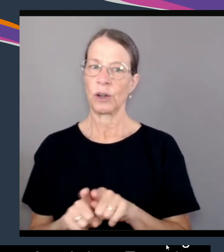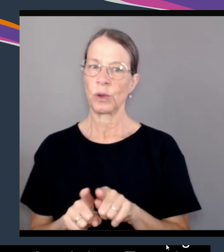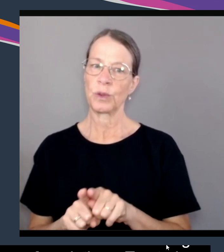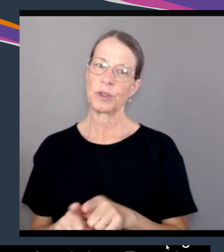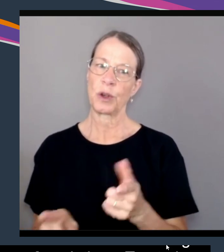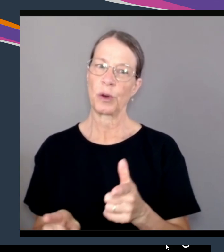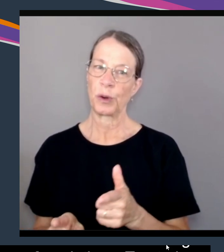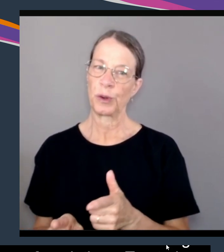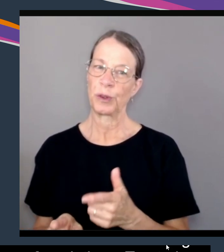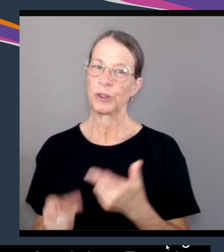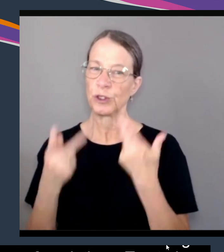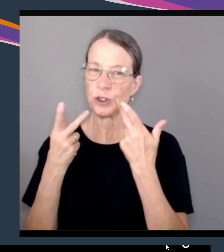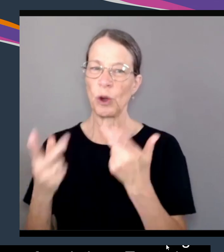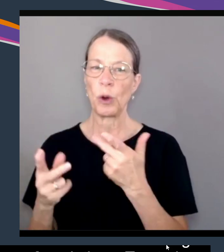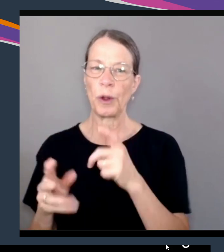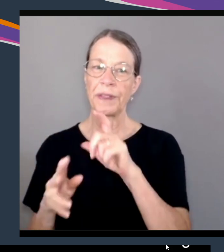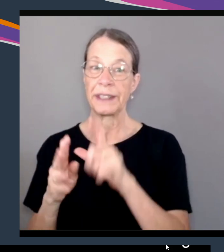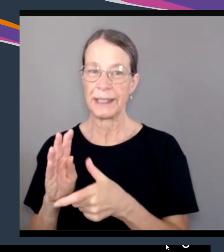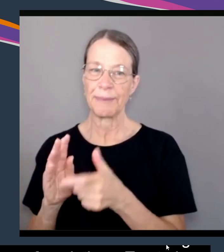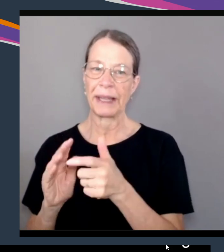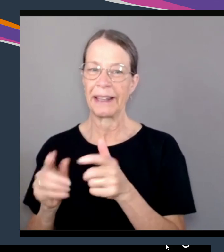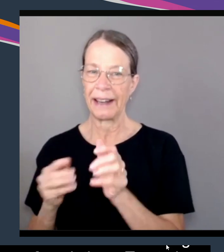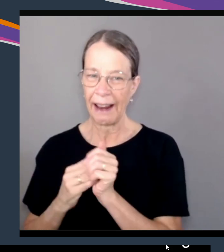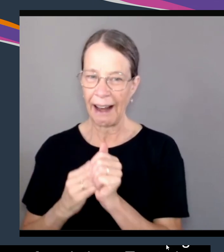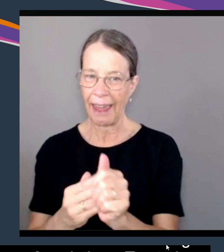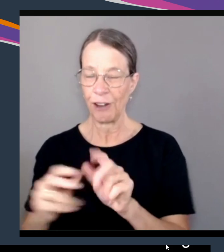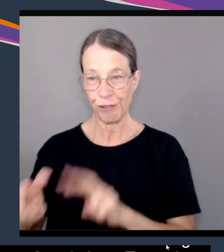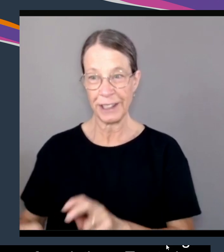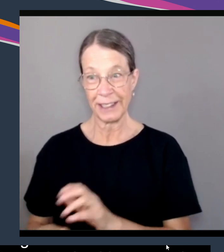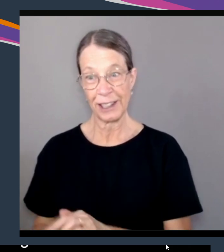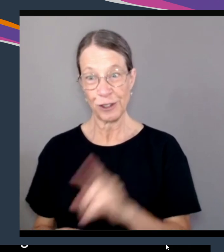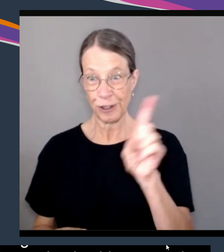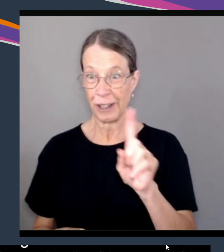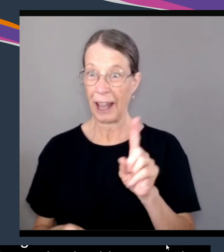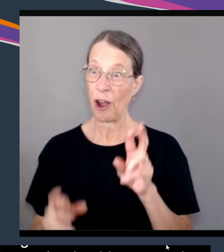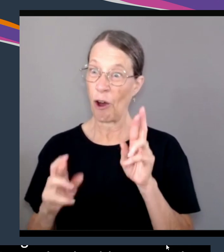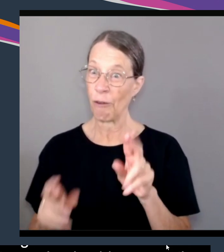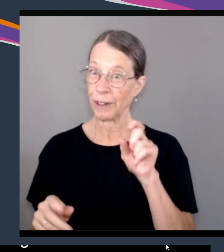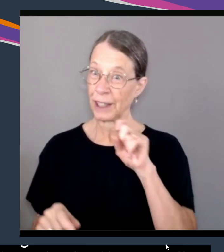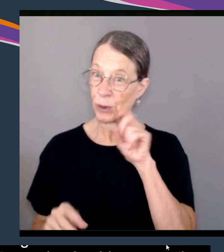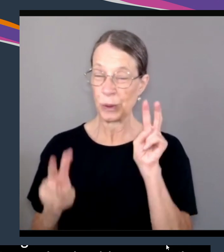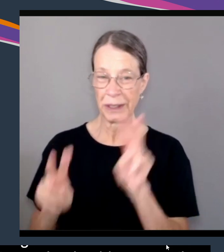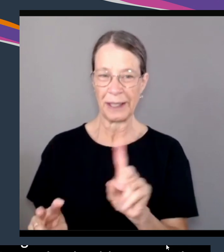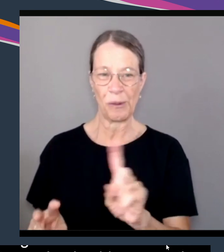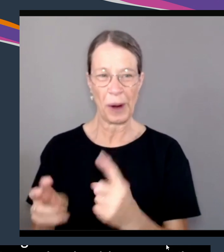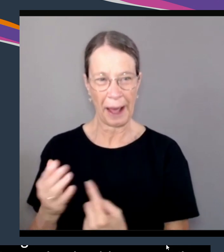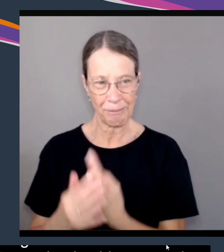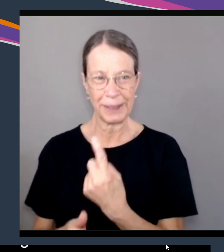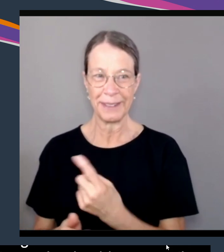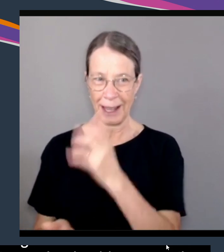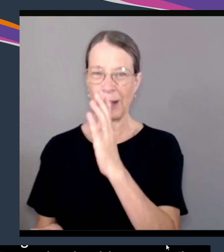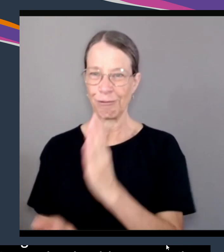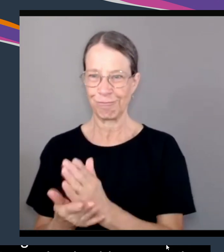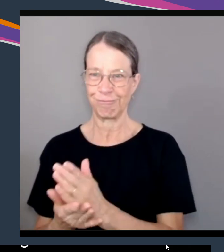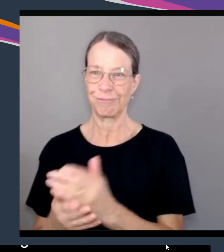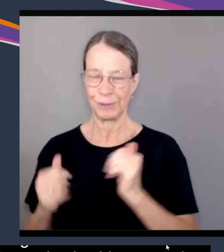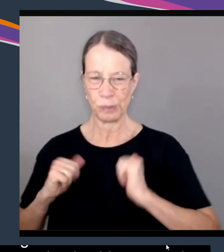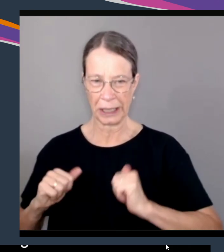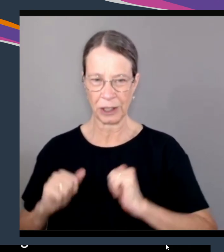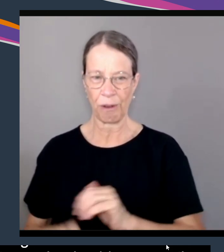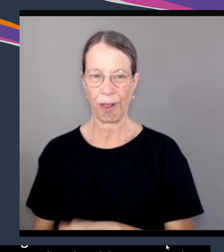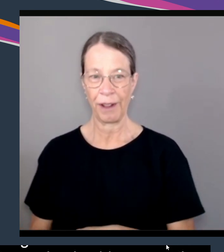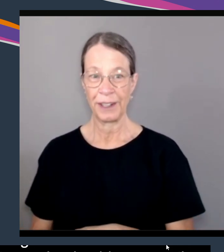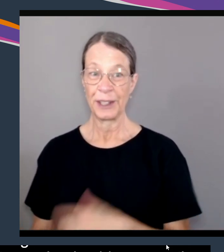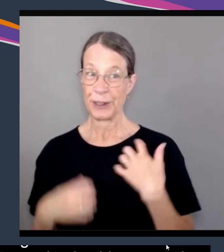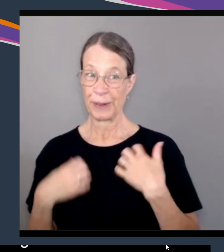Today, I'm hoping you'll see what that looks like in practice, and we've got a really exciting morning lined up for you. First off,